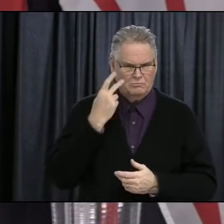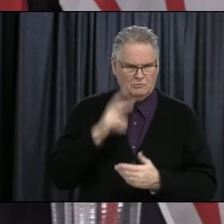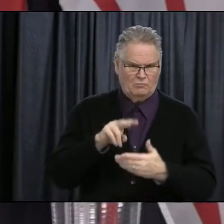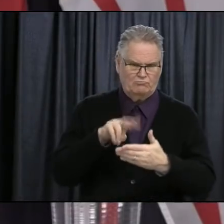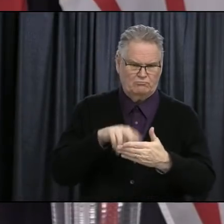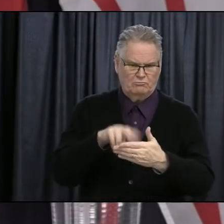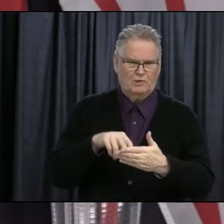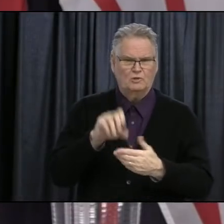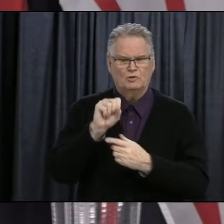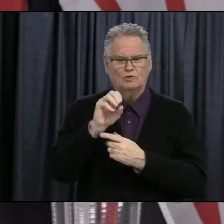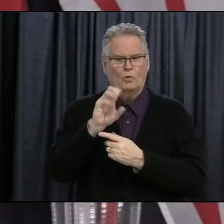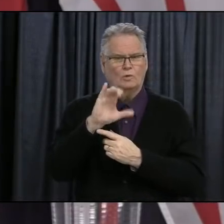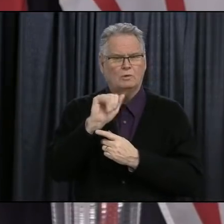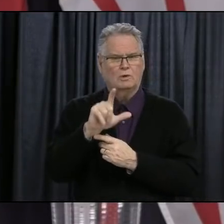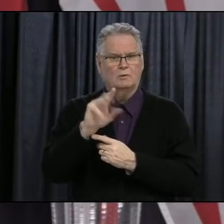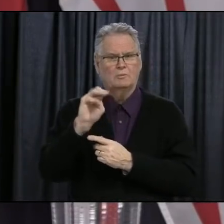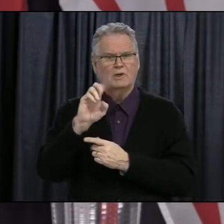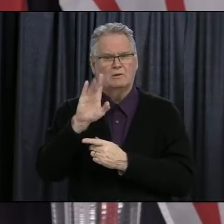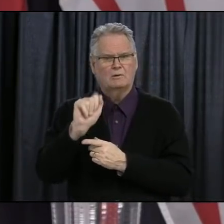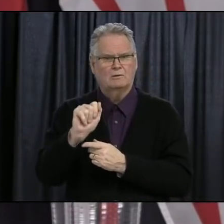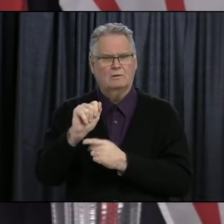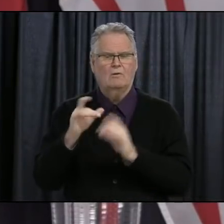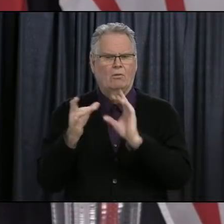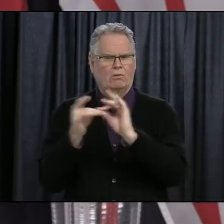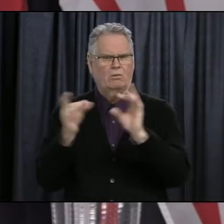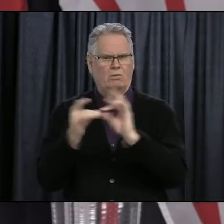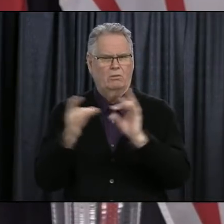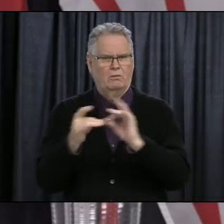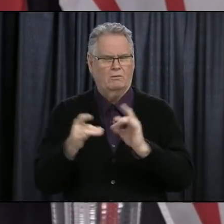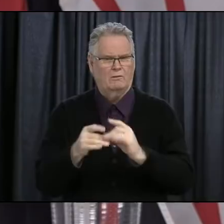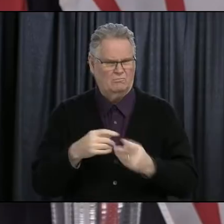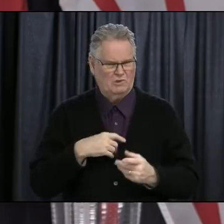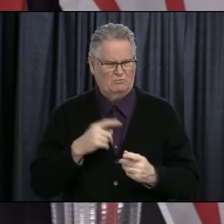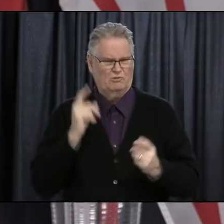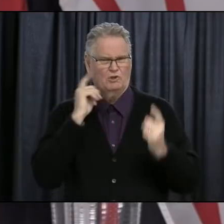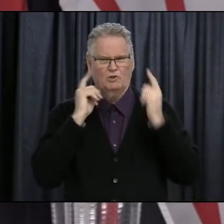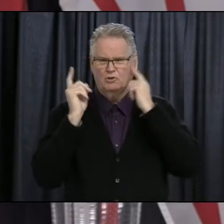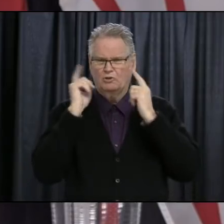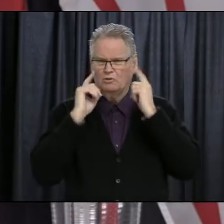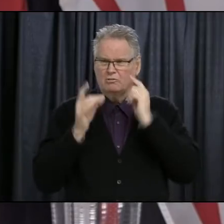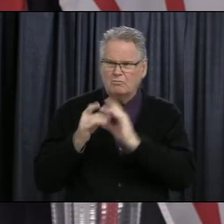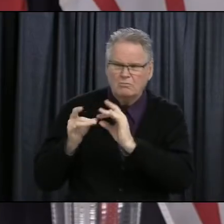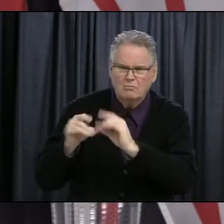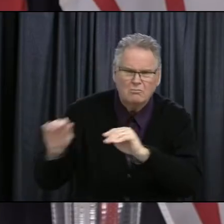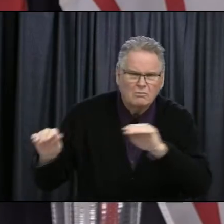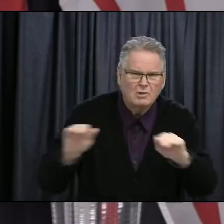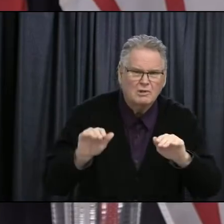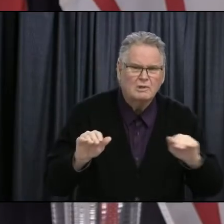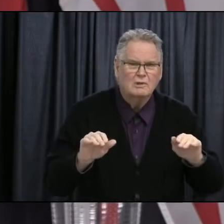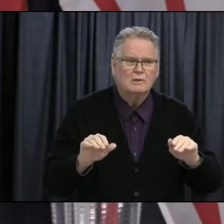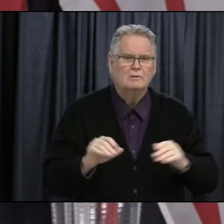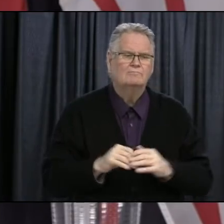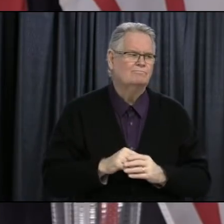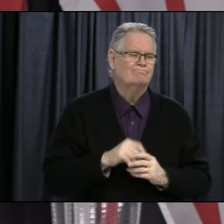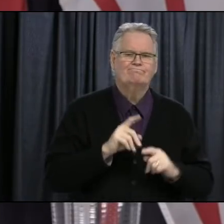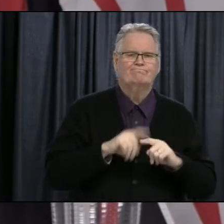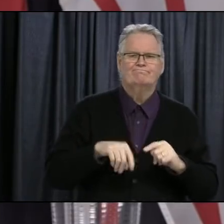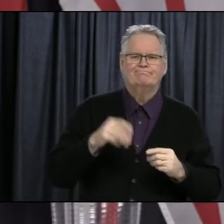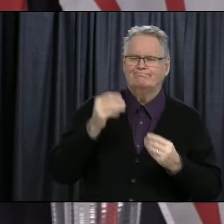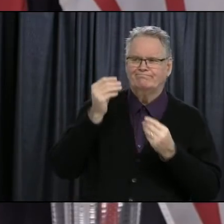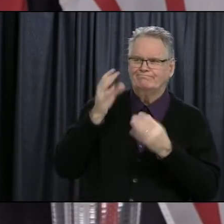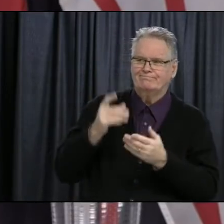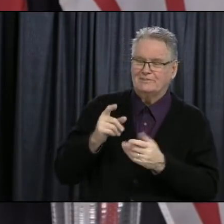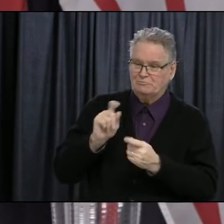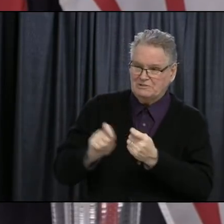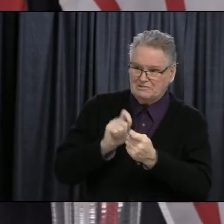We really encourage everybody to wear a mask unless there's a contraindication or you have a personal reason why not to wear a mask, for example, severe